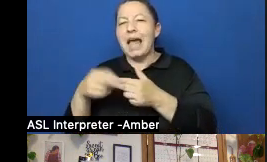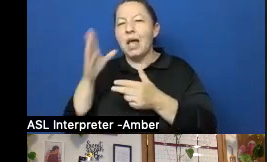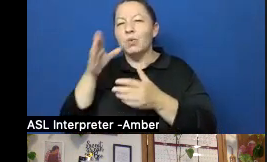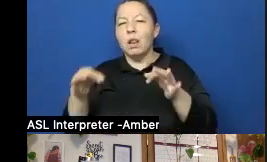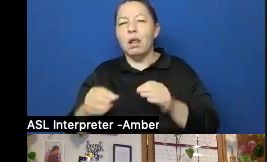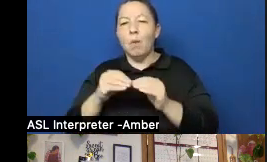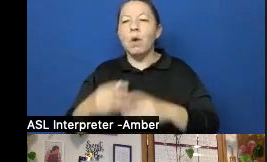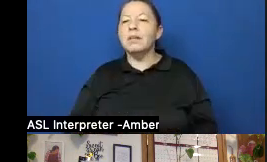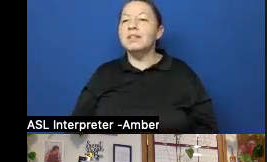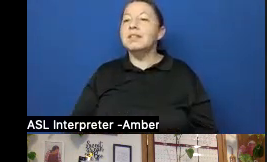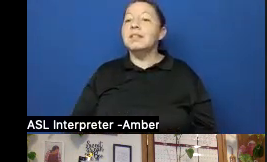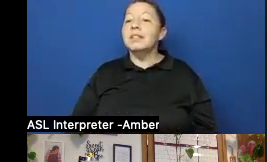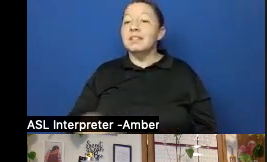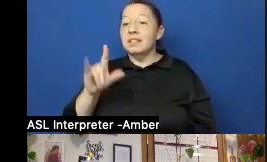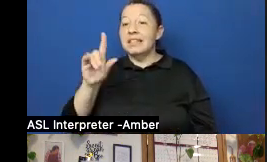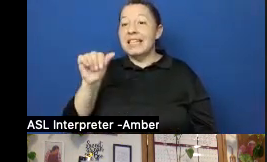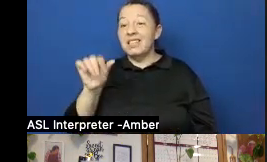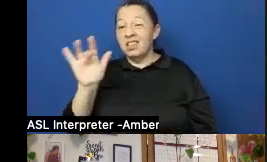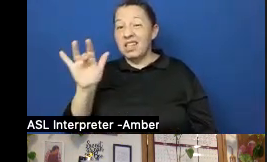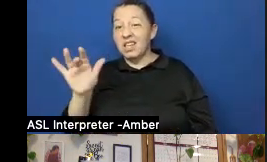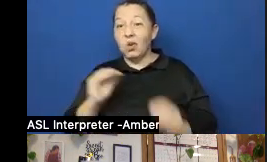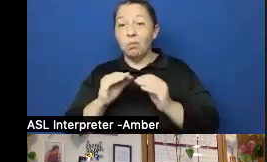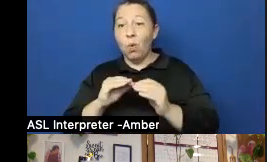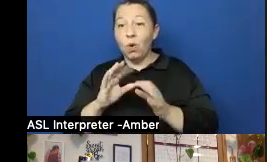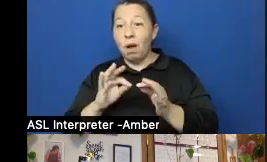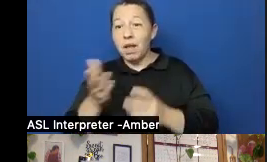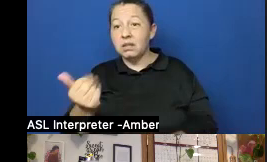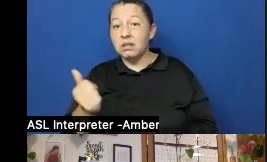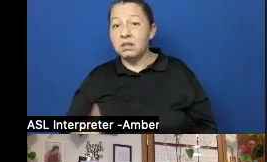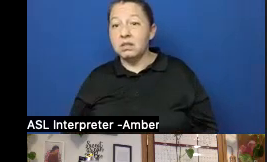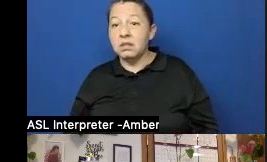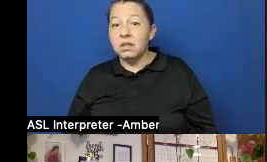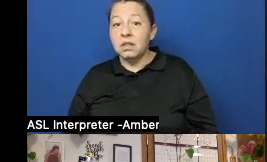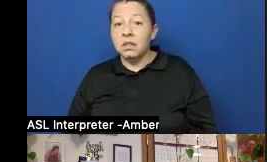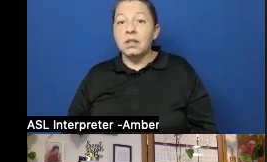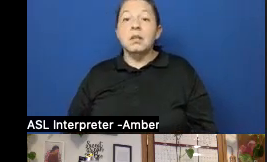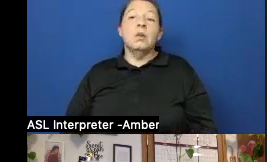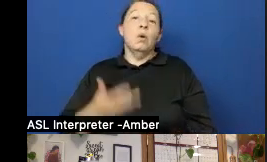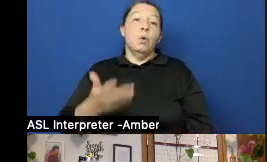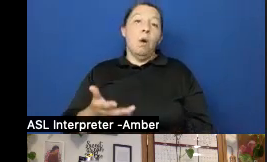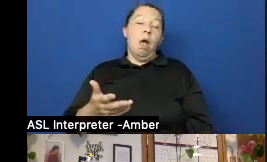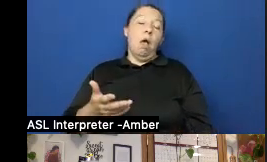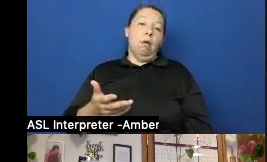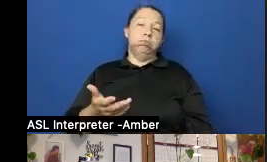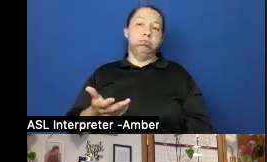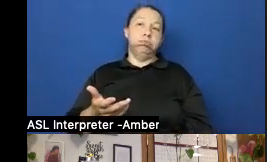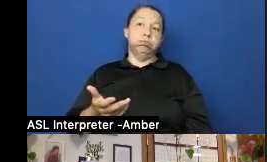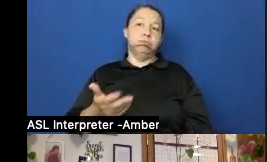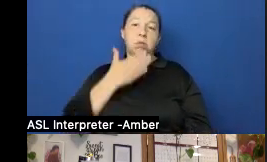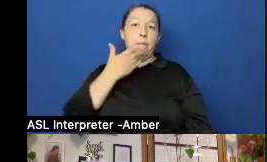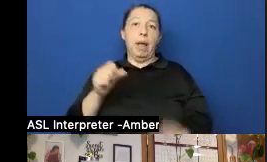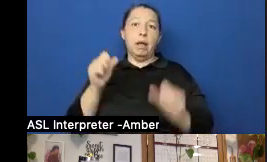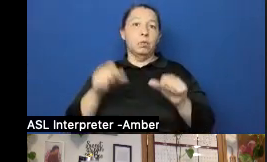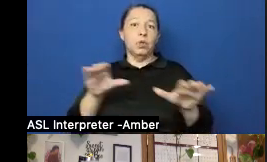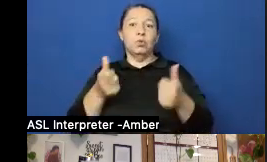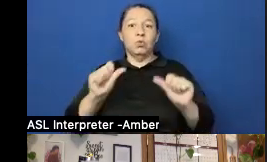Linda, should I click or do you got more to say? Well, I think that it even, just the best we can do to try to